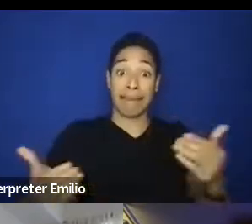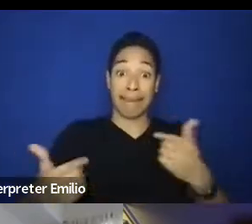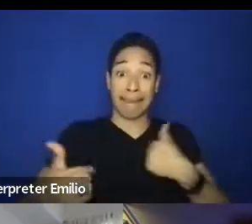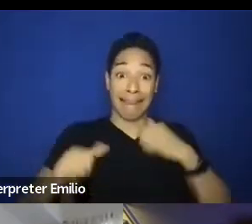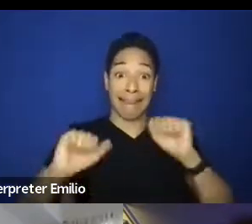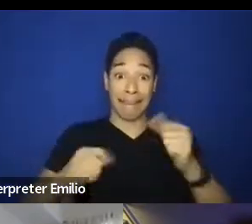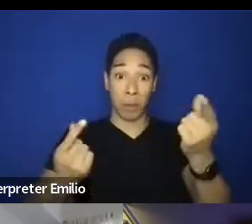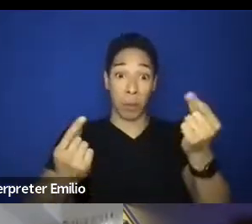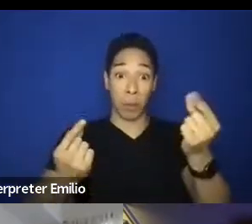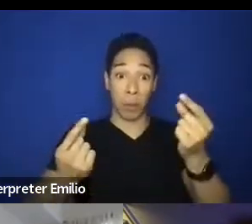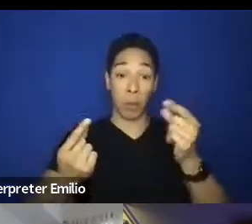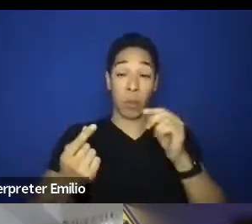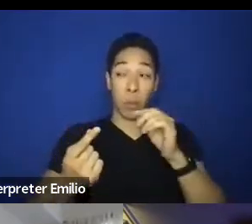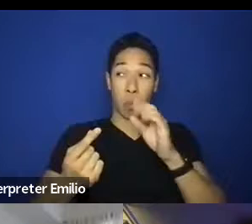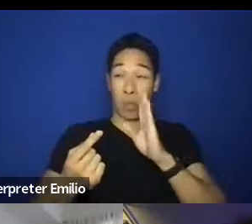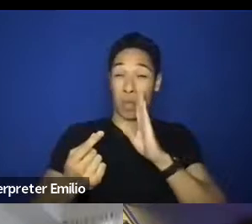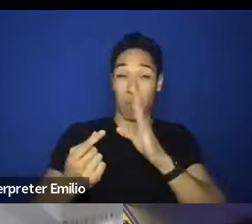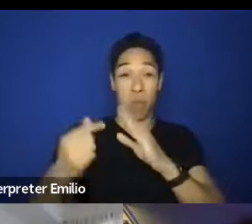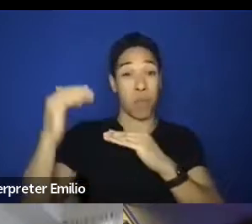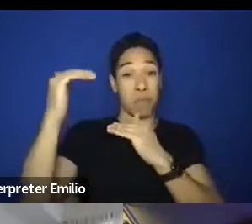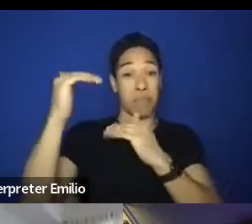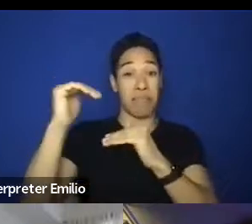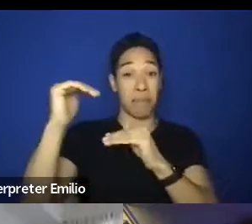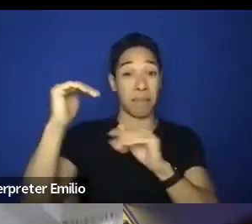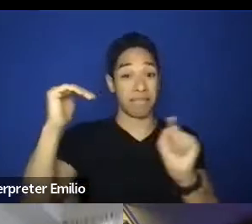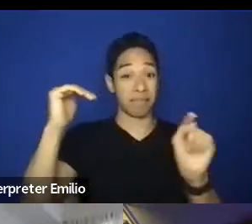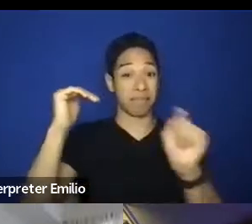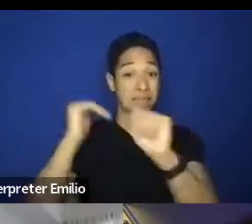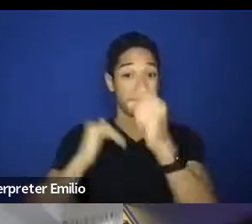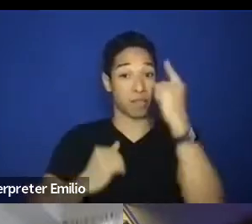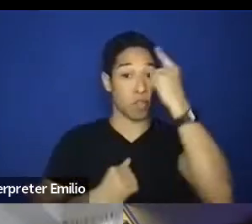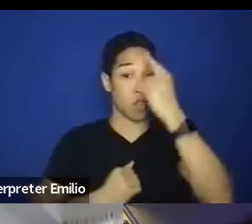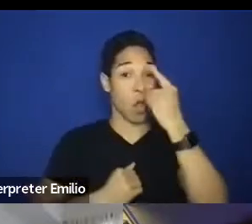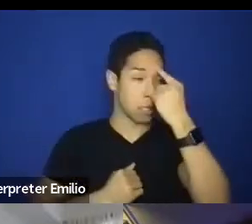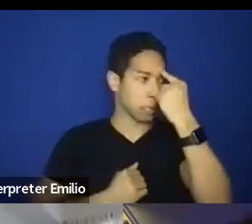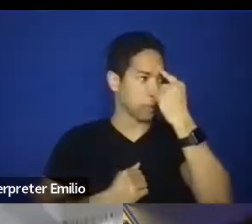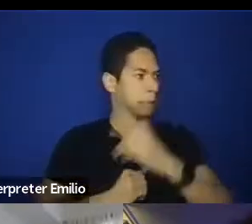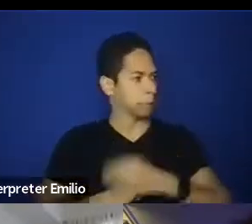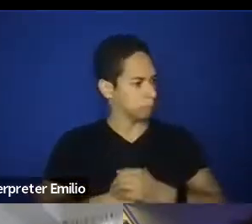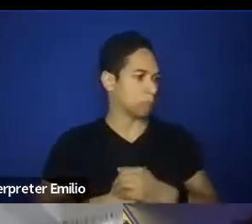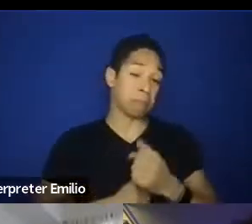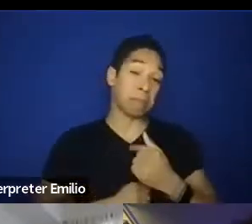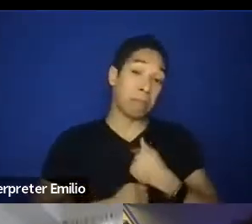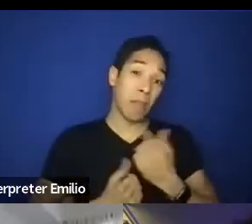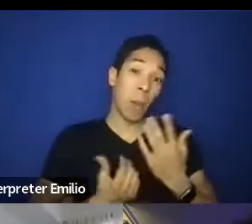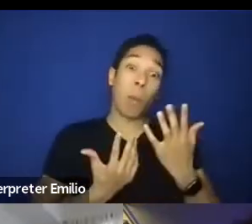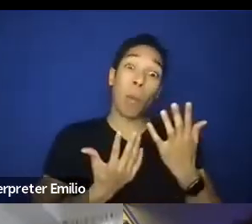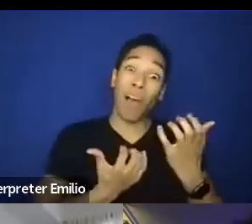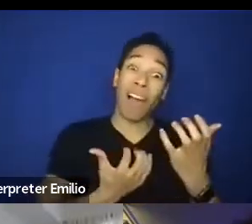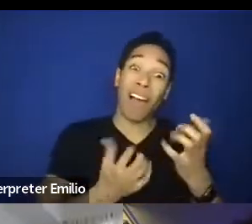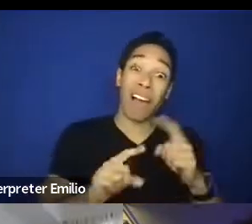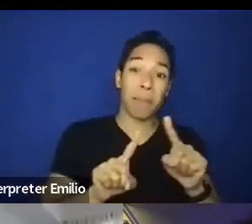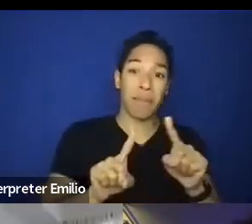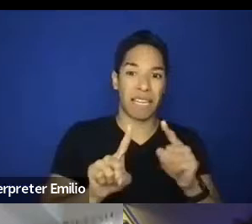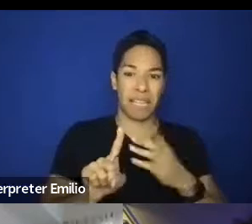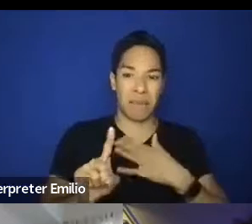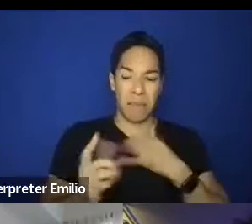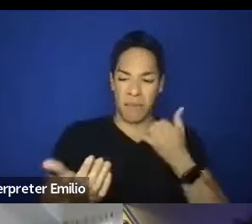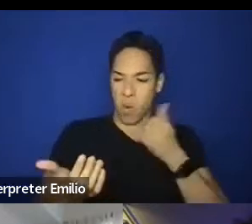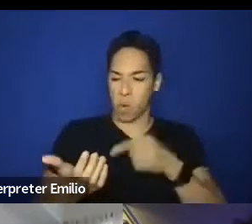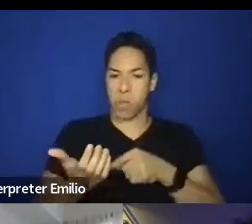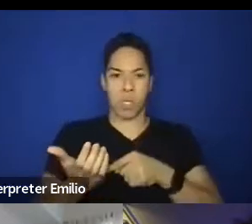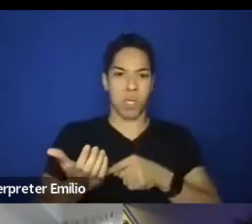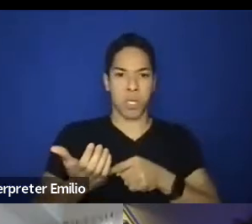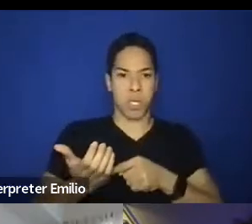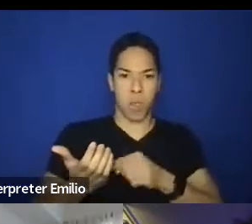to limit an audience member going, you know, I would, except I really don't want to turn off my phone, or I really don't want